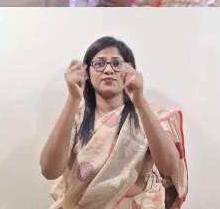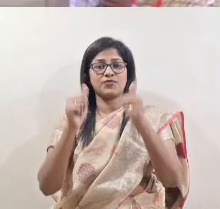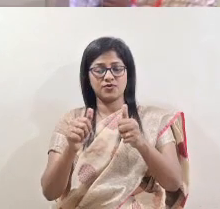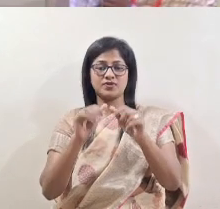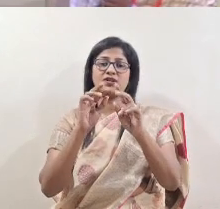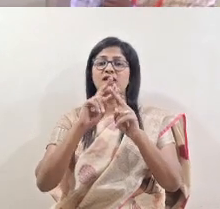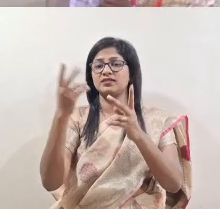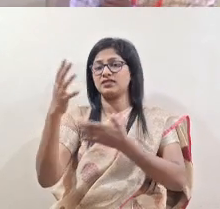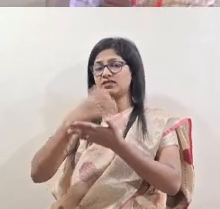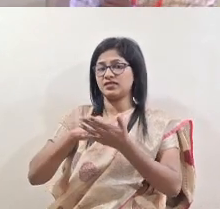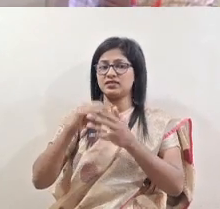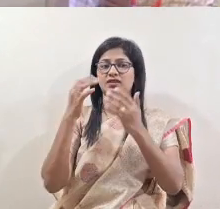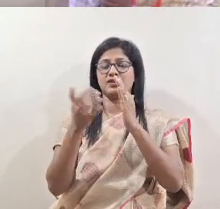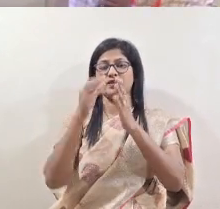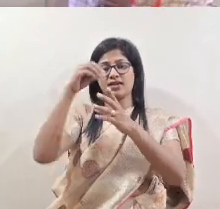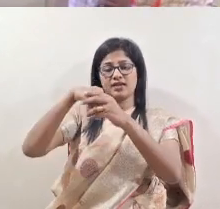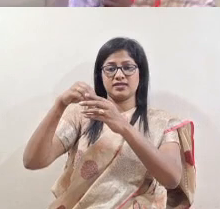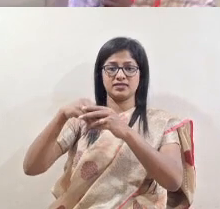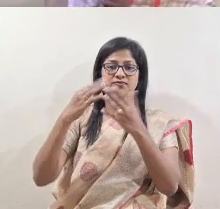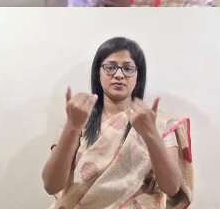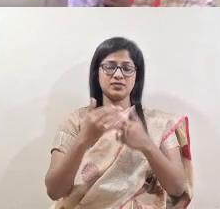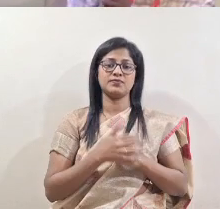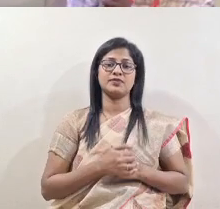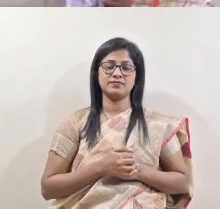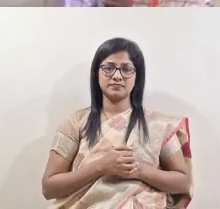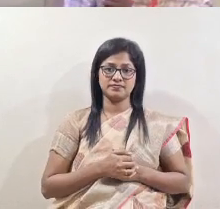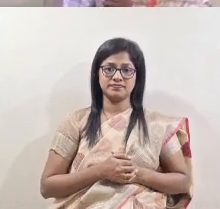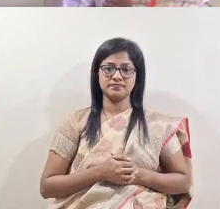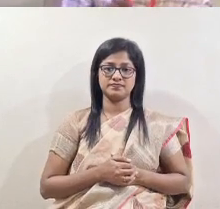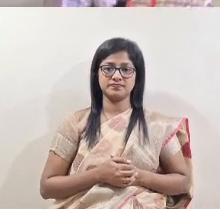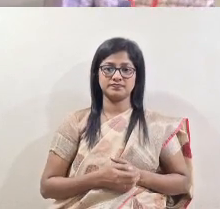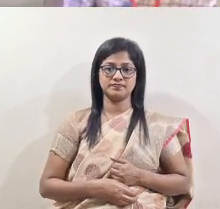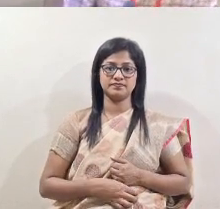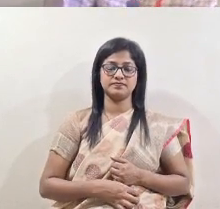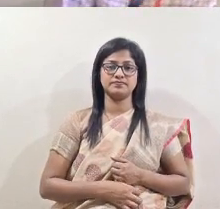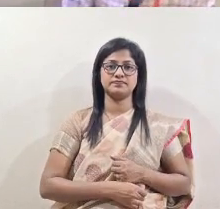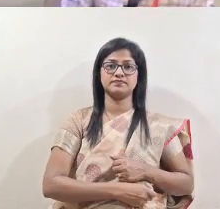the models can be calibrated on other data sets and used.